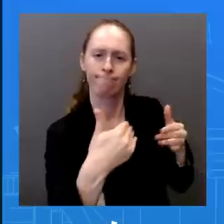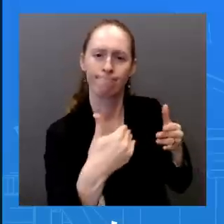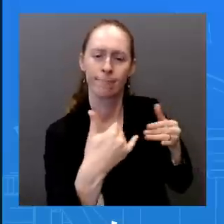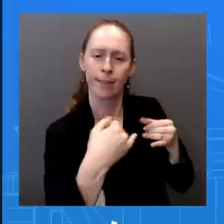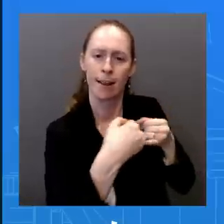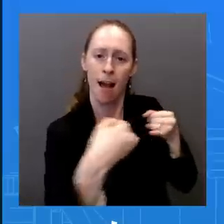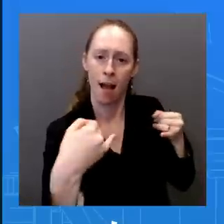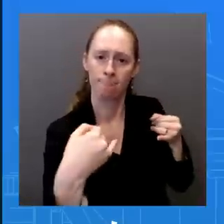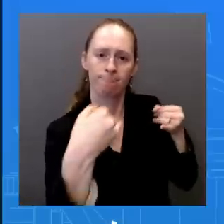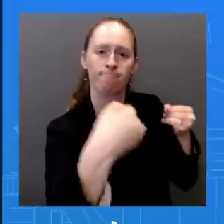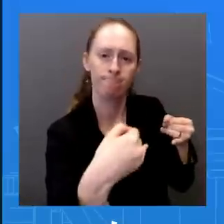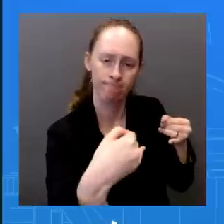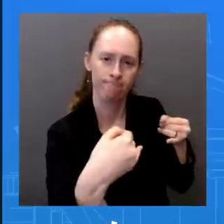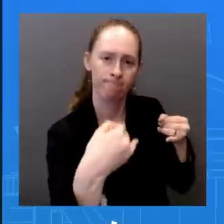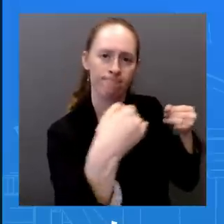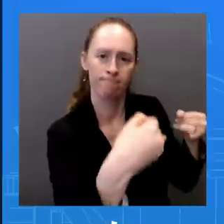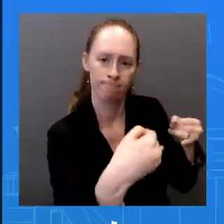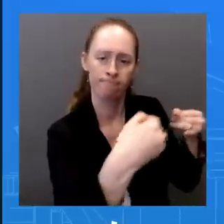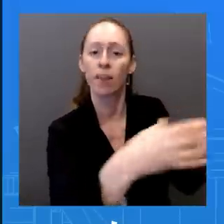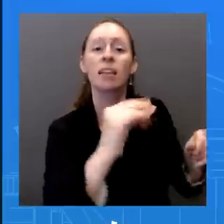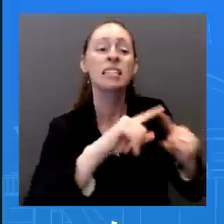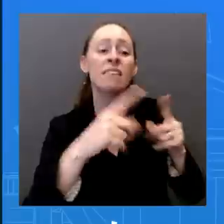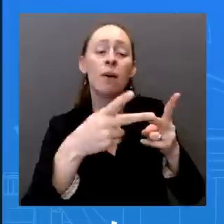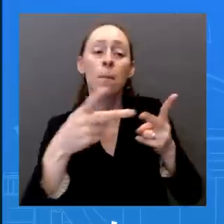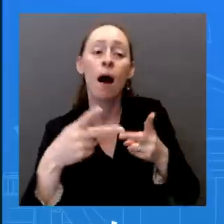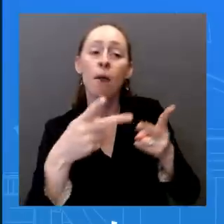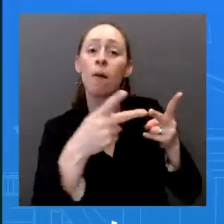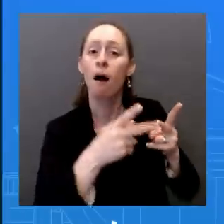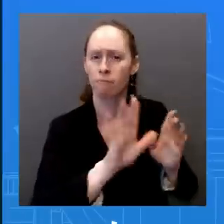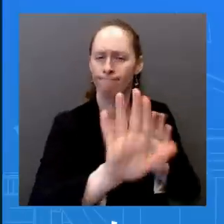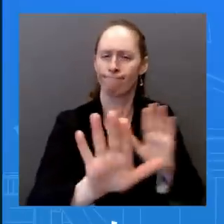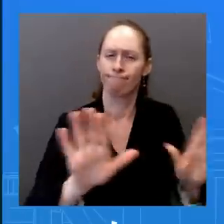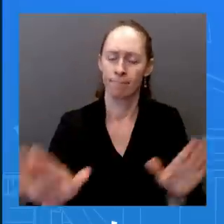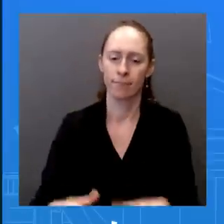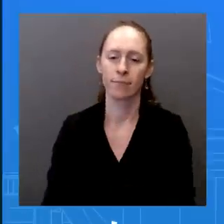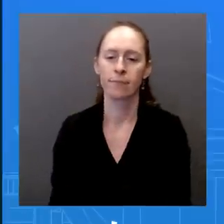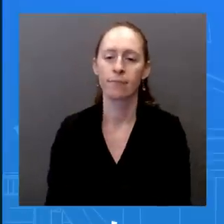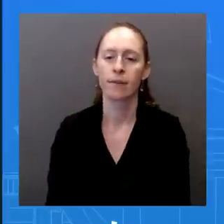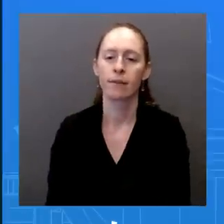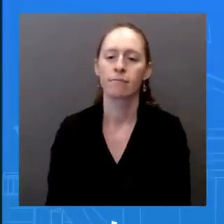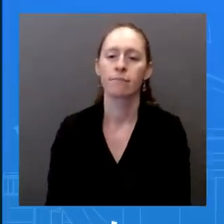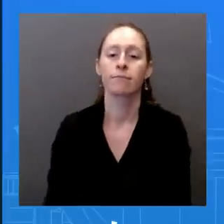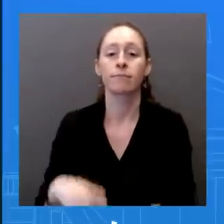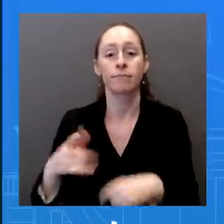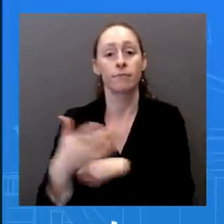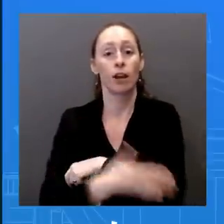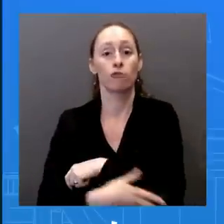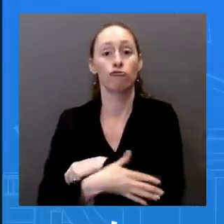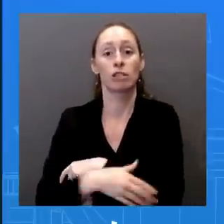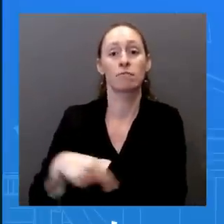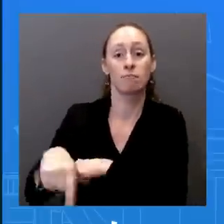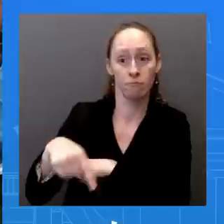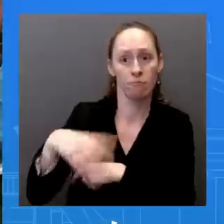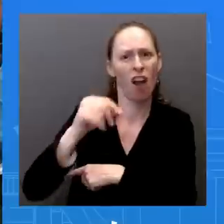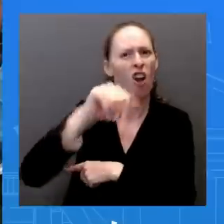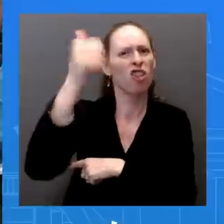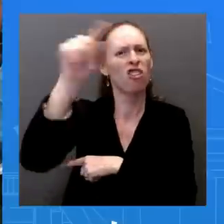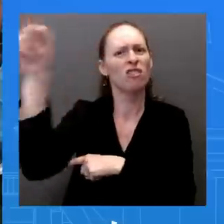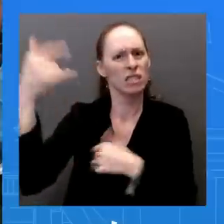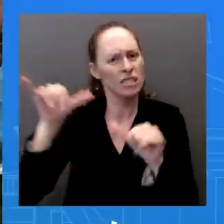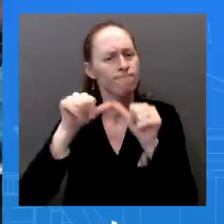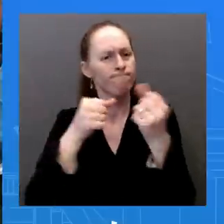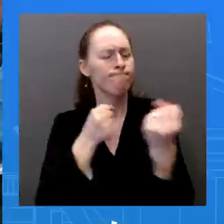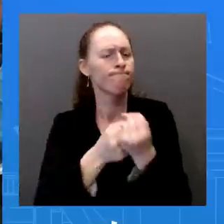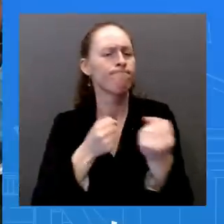our allies and partners are providing them with the requisite level of support for them to be able to carry out those efforts on the battlefield. And the mobilization piece, does